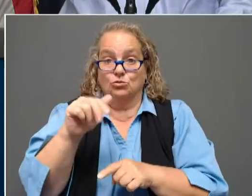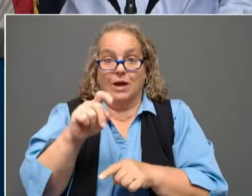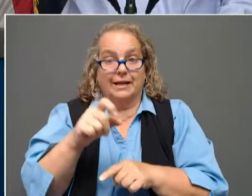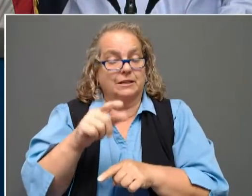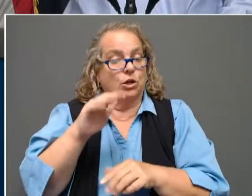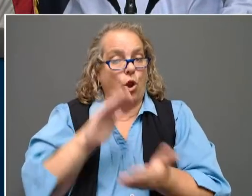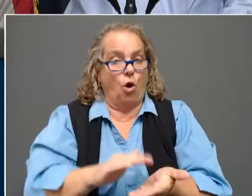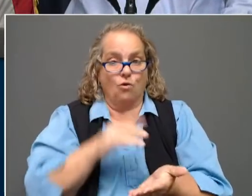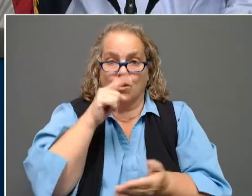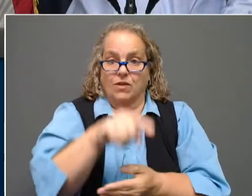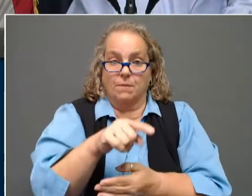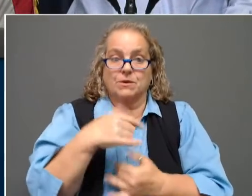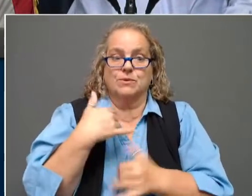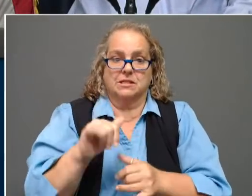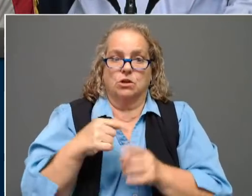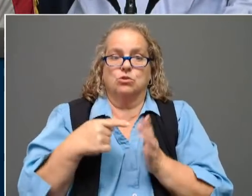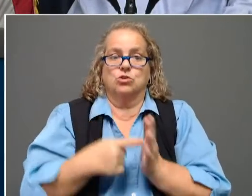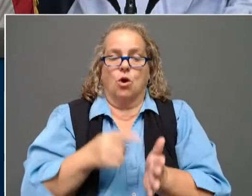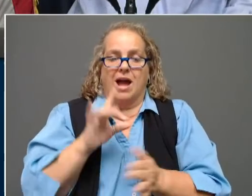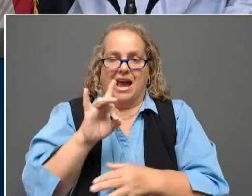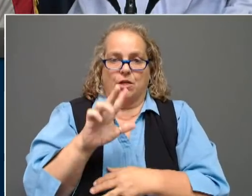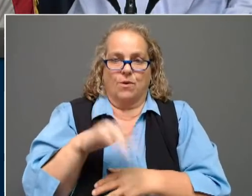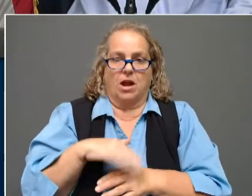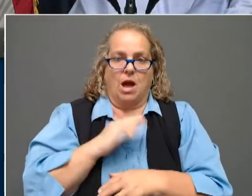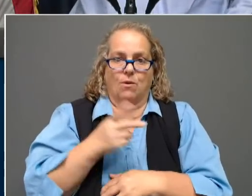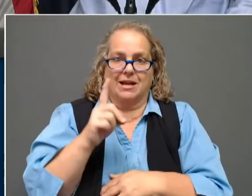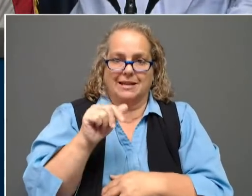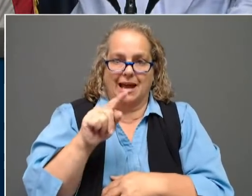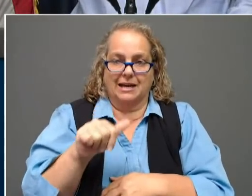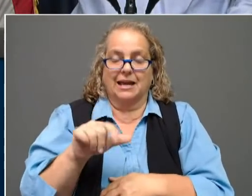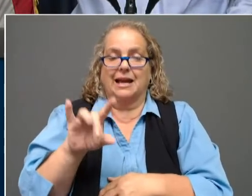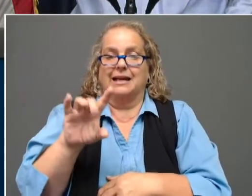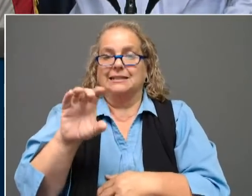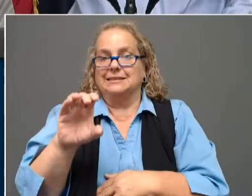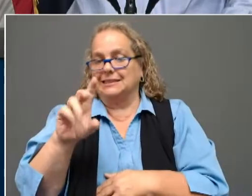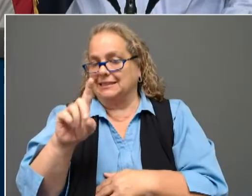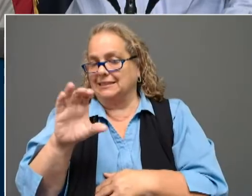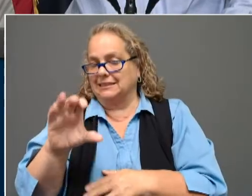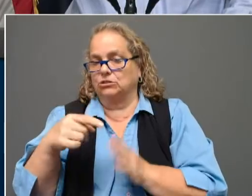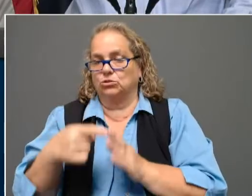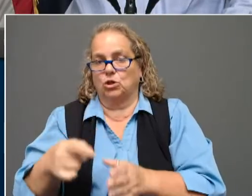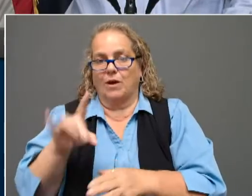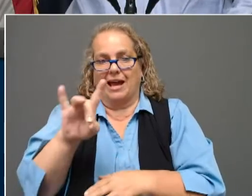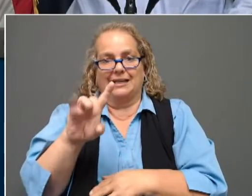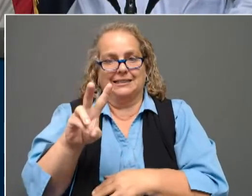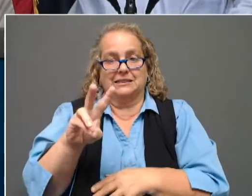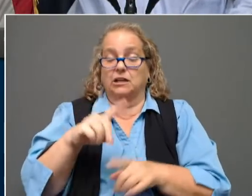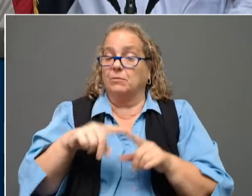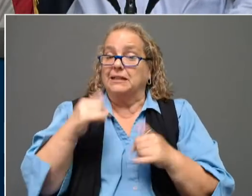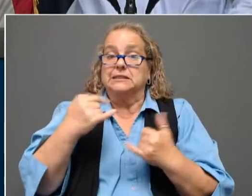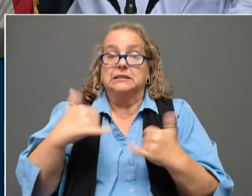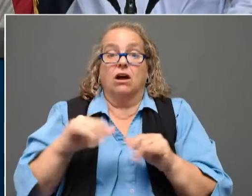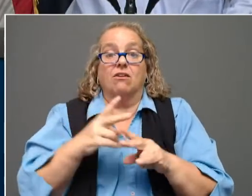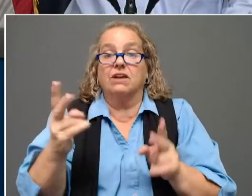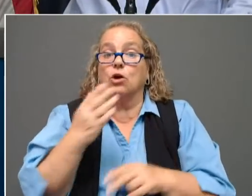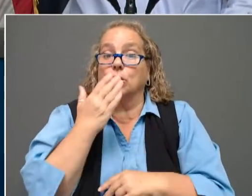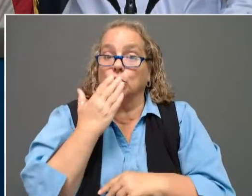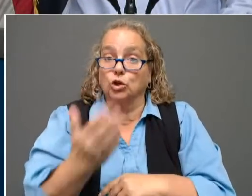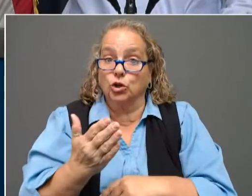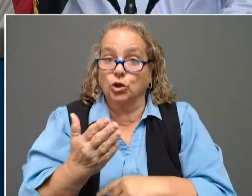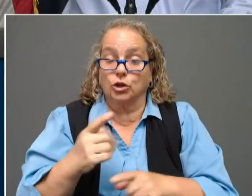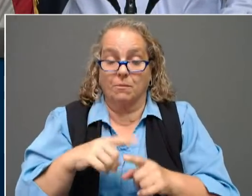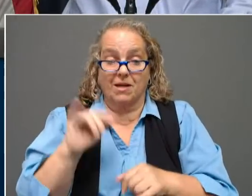showing 83 in our data. The CDC is showing 86. That's really good. But that also means in that number